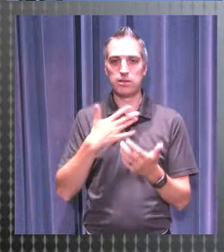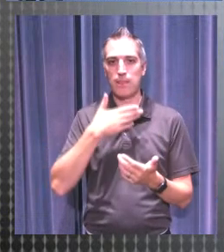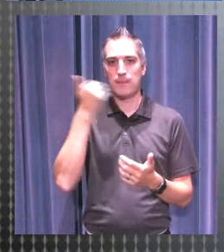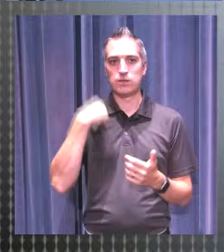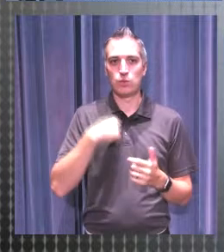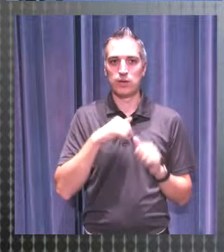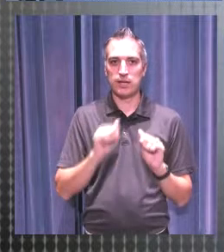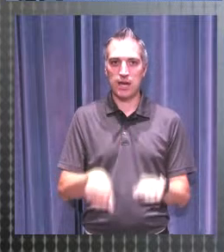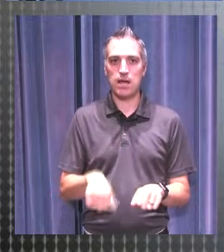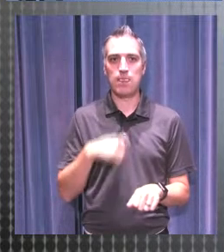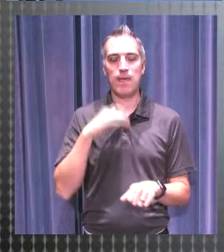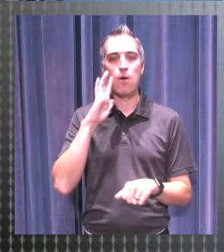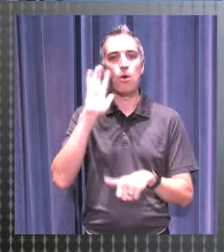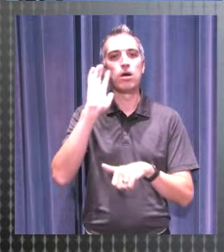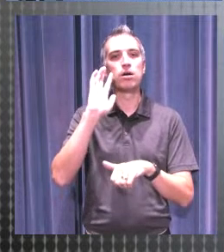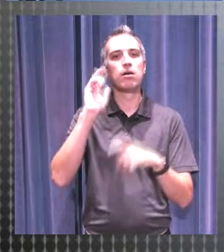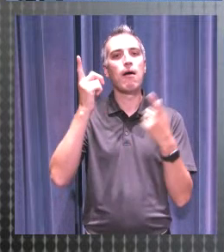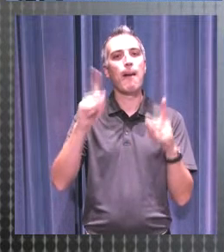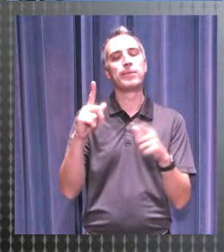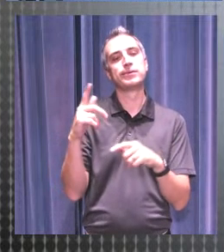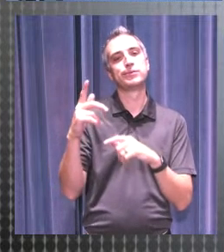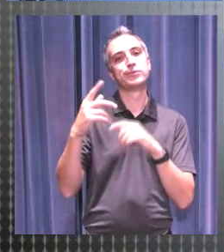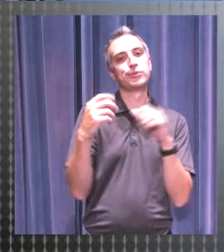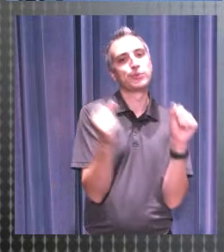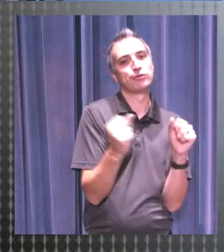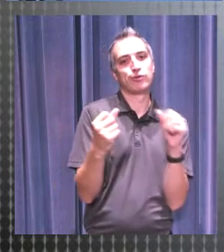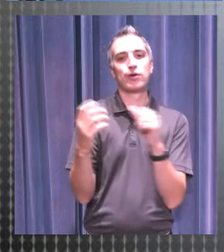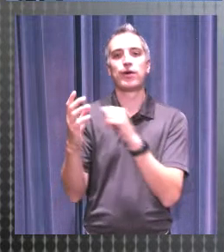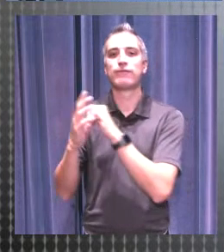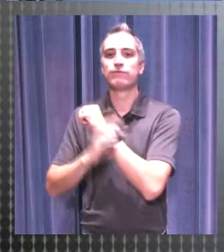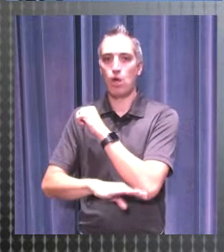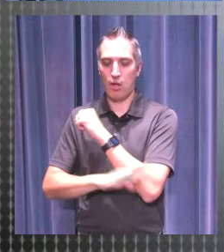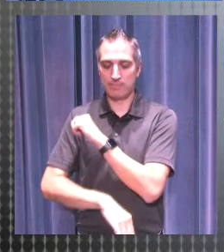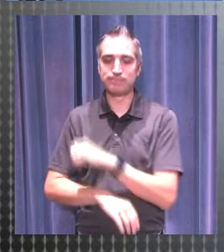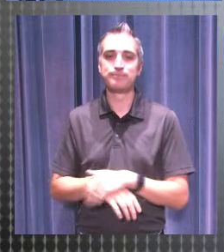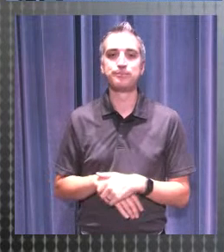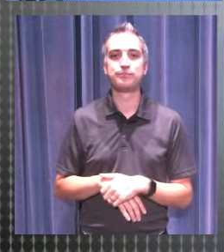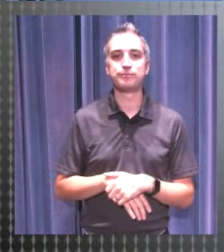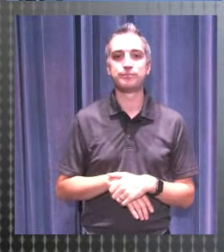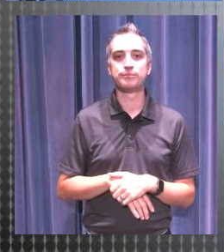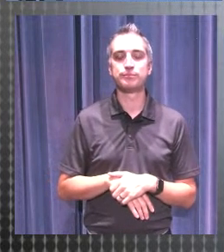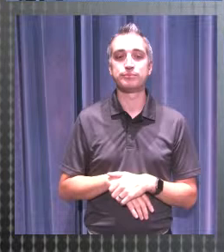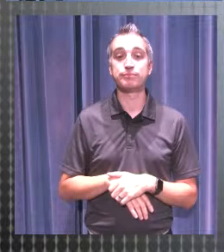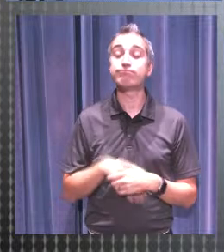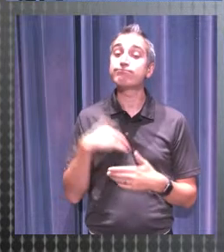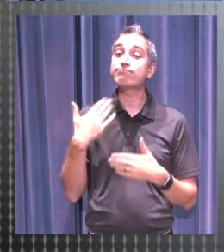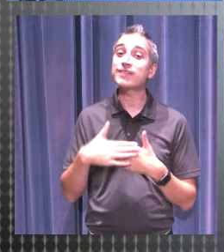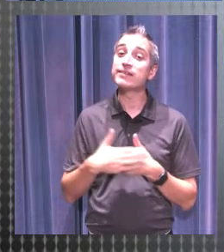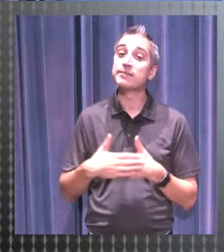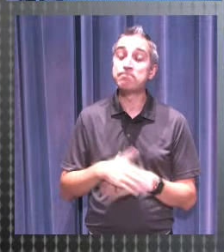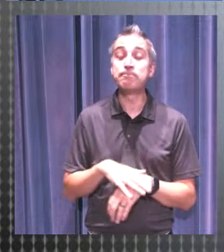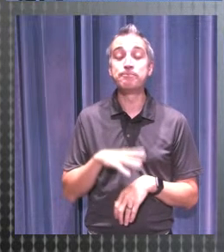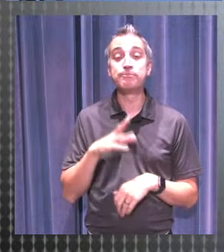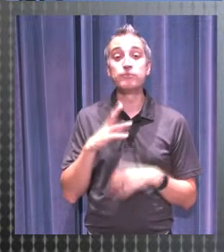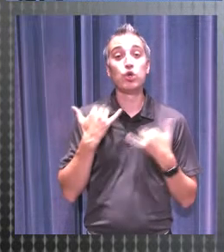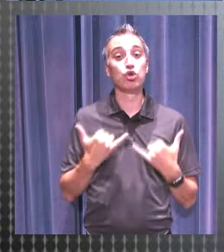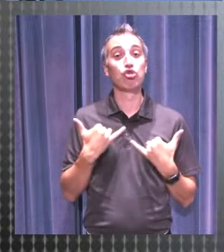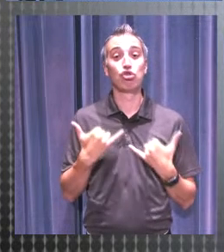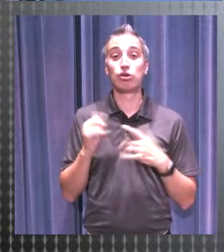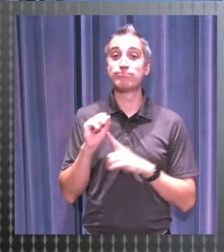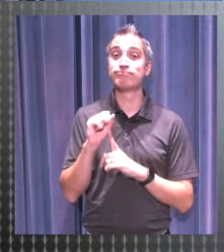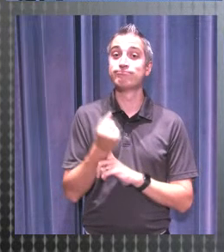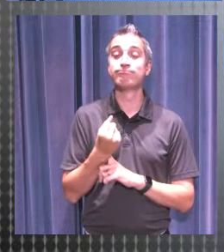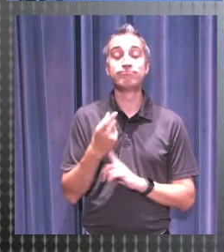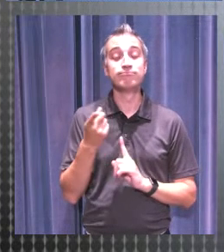can. So that'll take place over this winter and fall as we go into those different regions. Next slide, if you would. So to give you a current status of where things